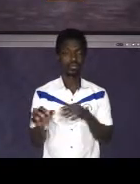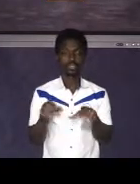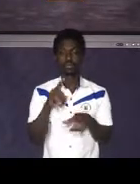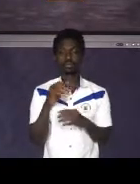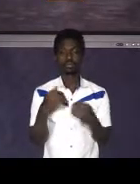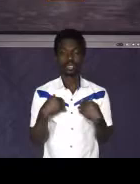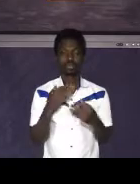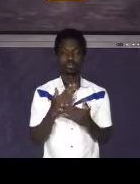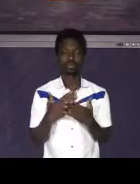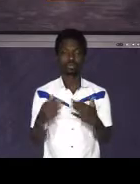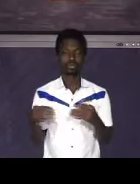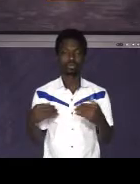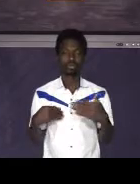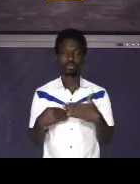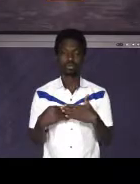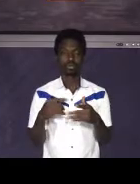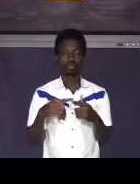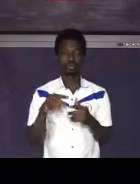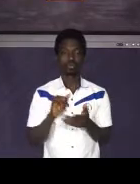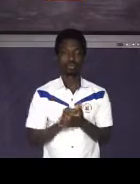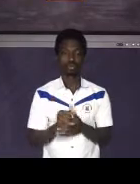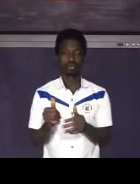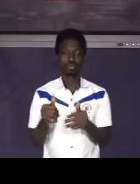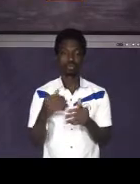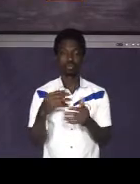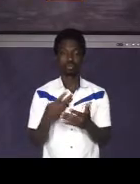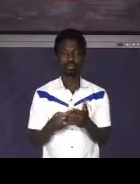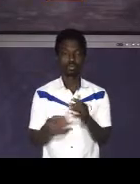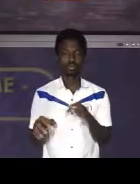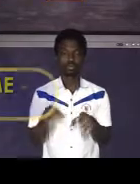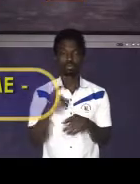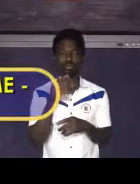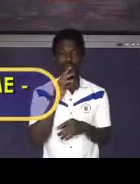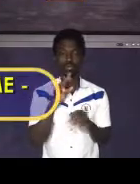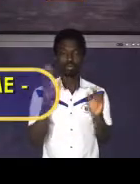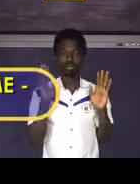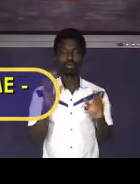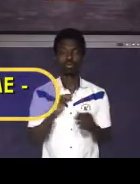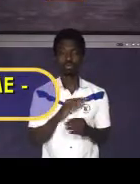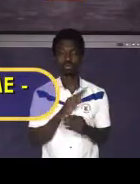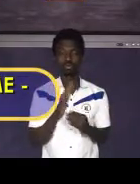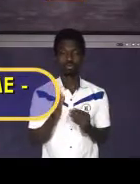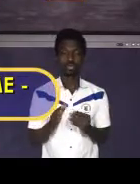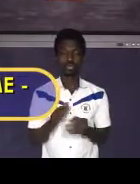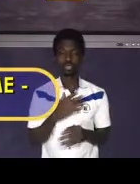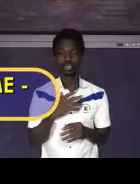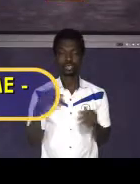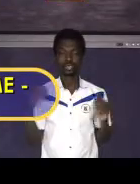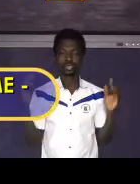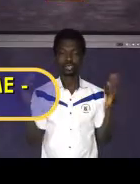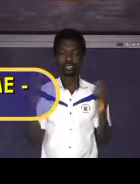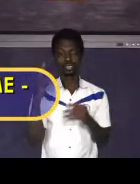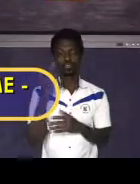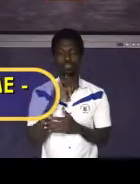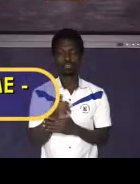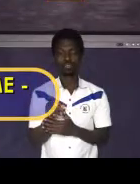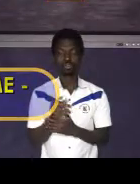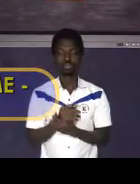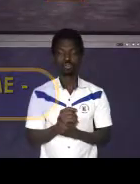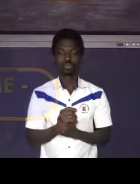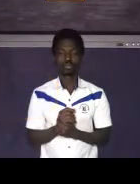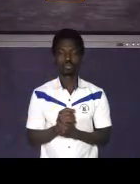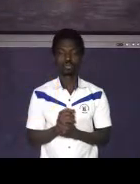Do you have something close to that? Well done. You are awesome totally. A cheer for you.